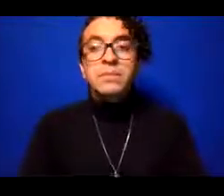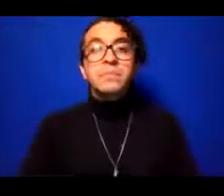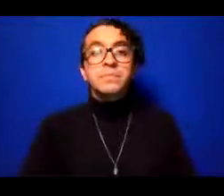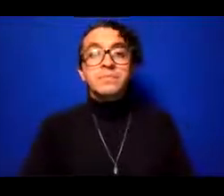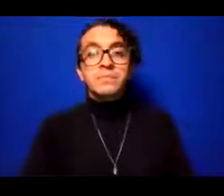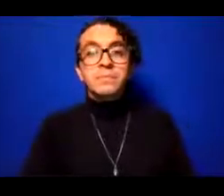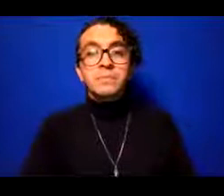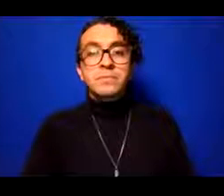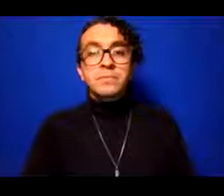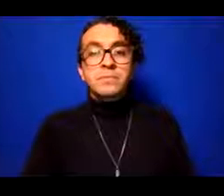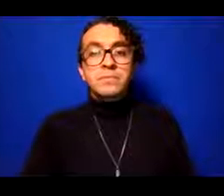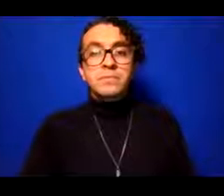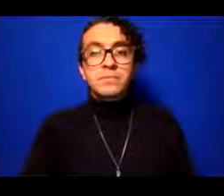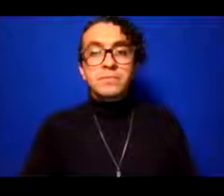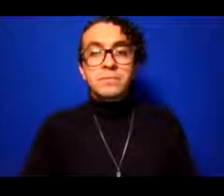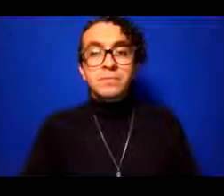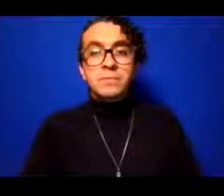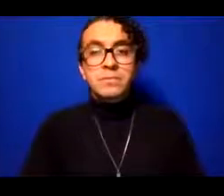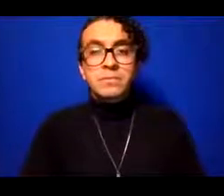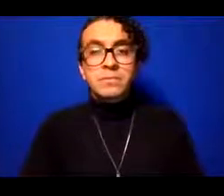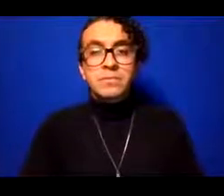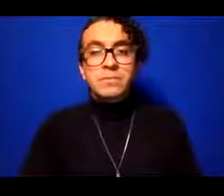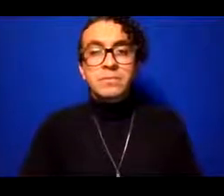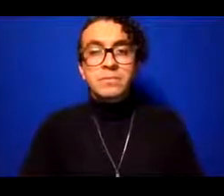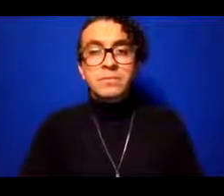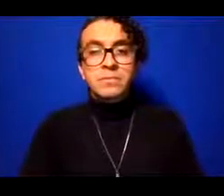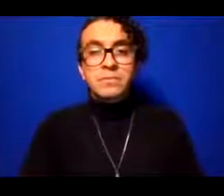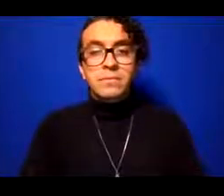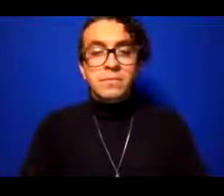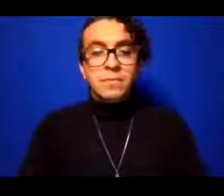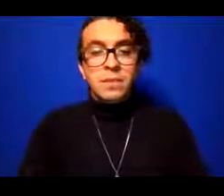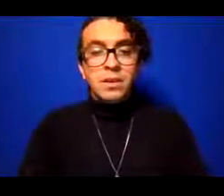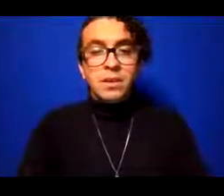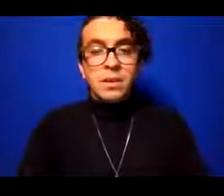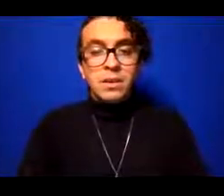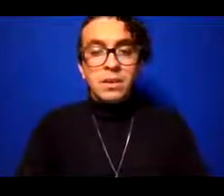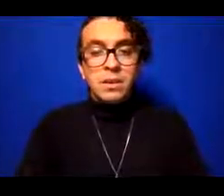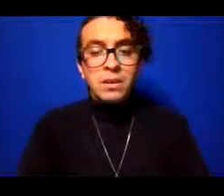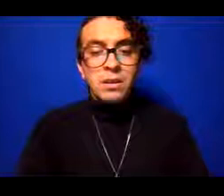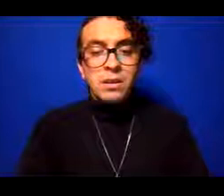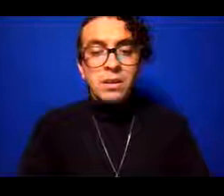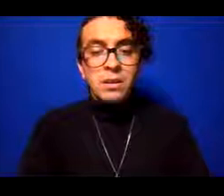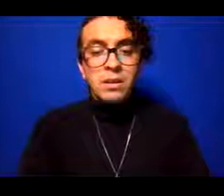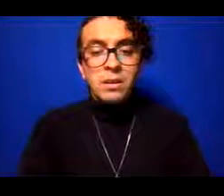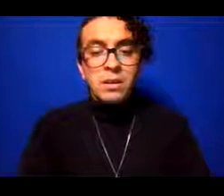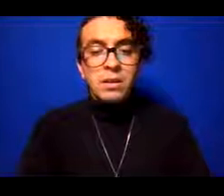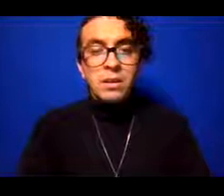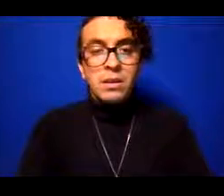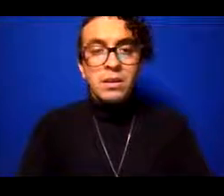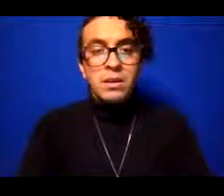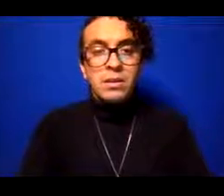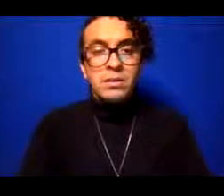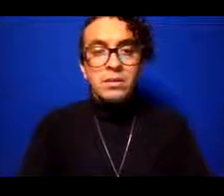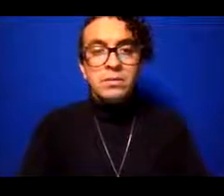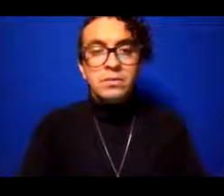the past year and a half, we've also had a pretty large uptick in mental health issues. And I do feel that the mental